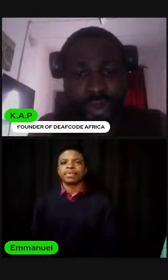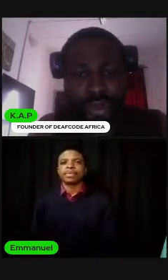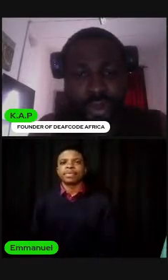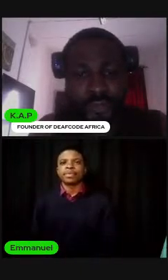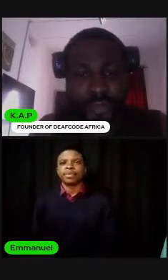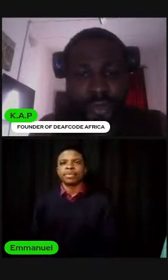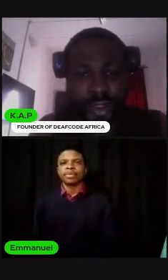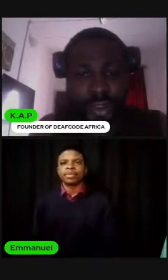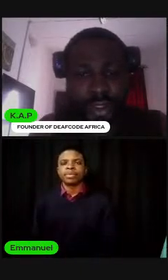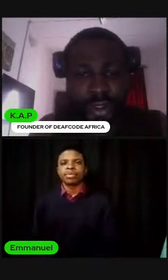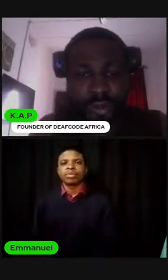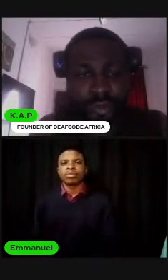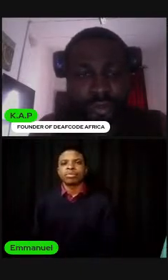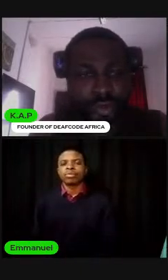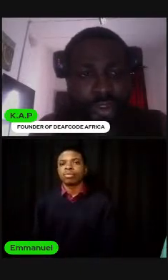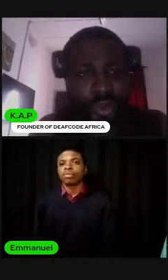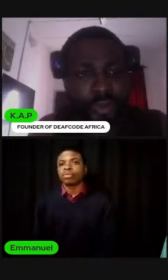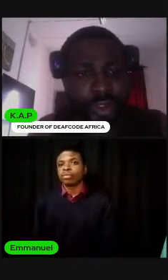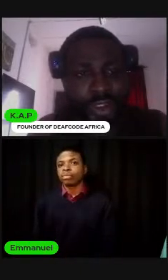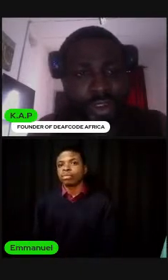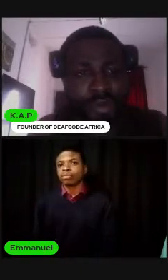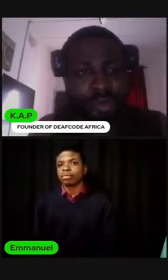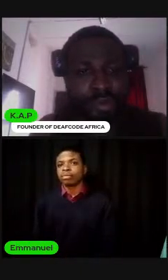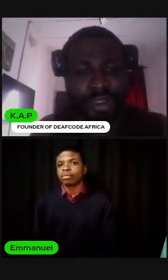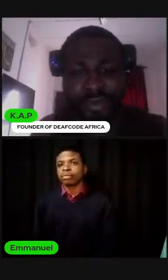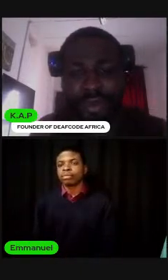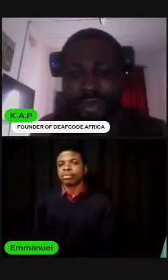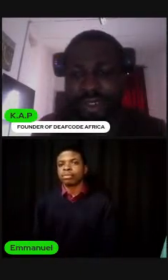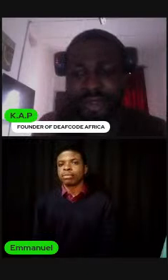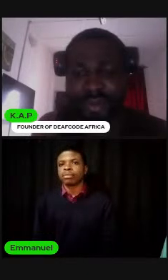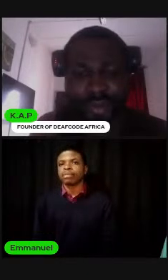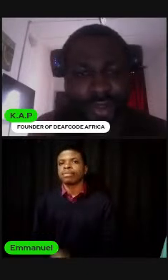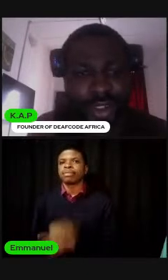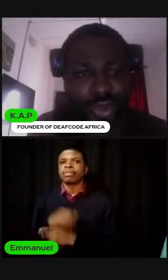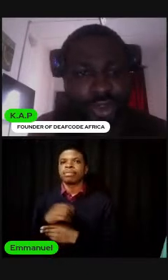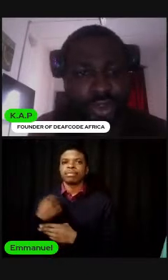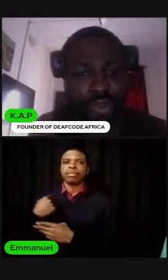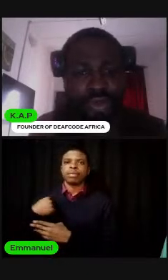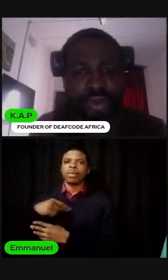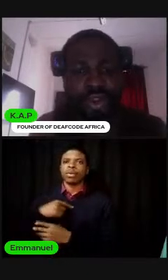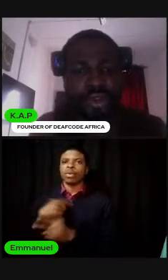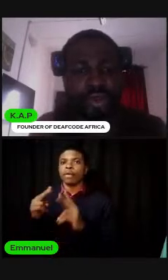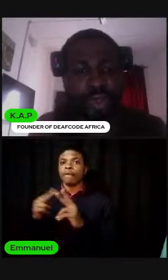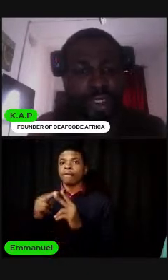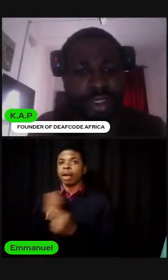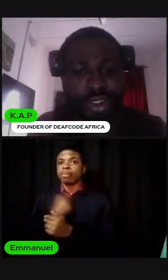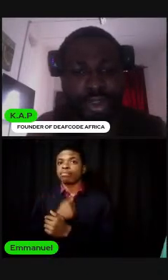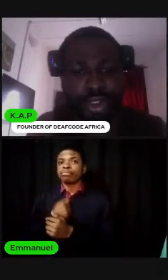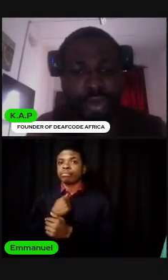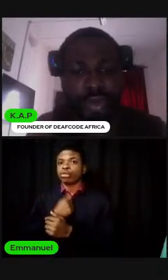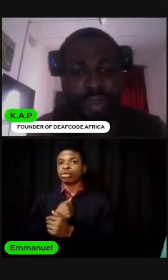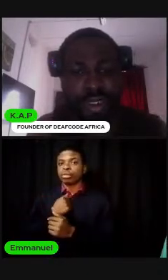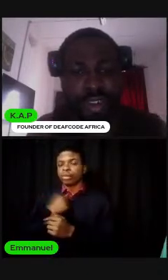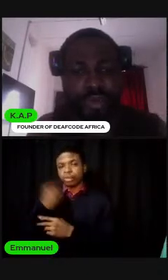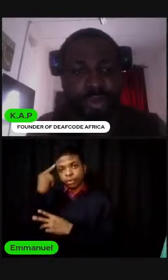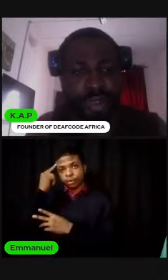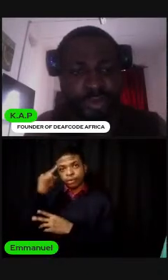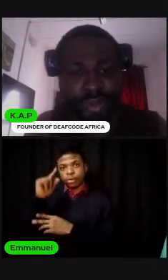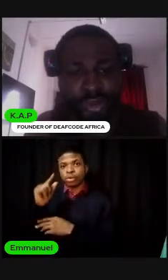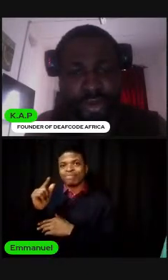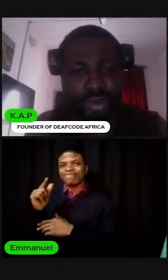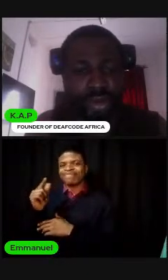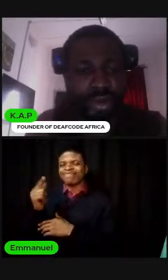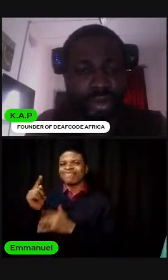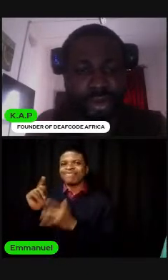We are so sorry for the inconvenience. Mr. Van was having network issues, so I think she it will be black. It will be back